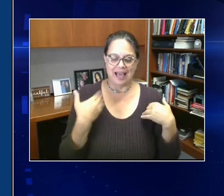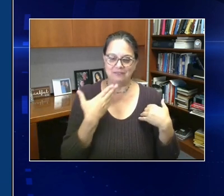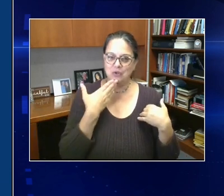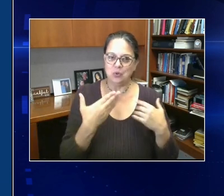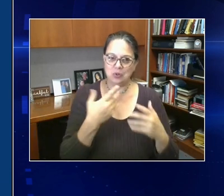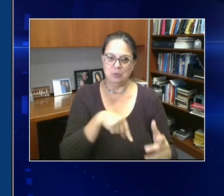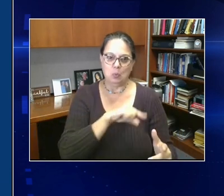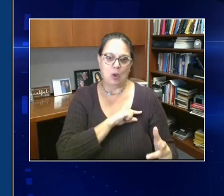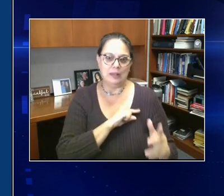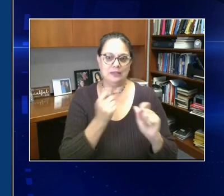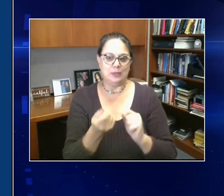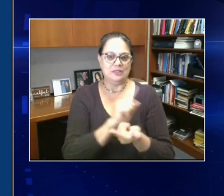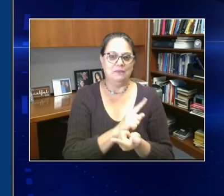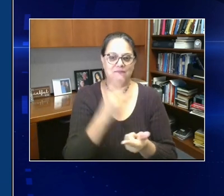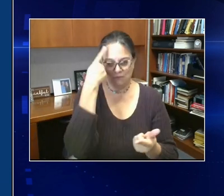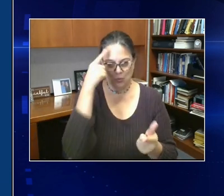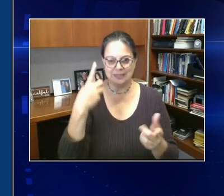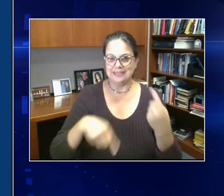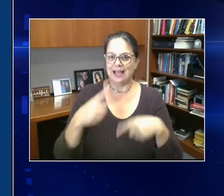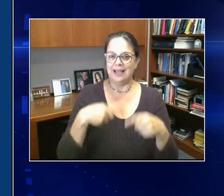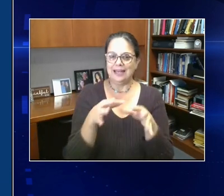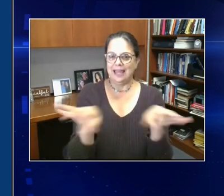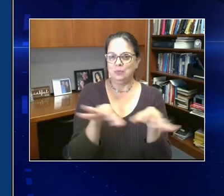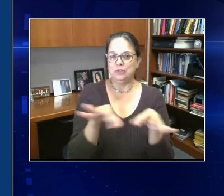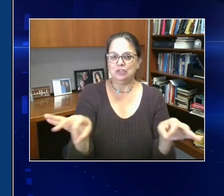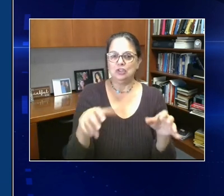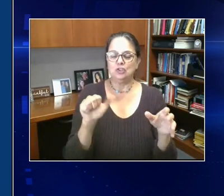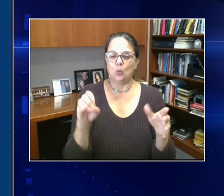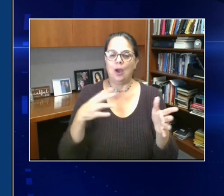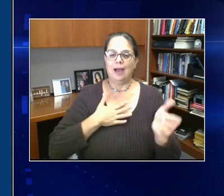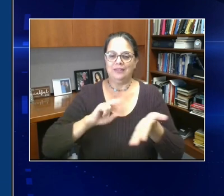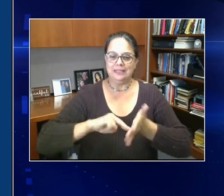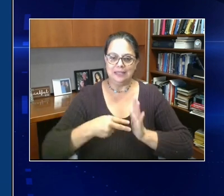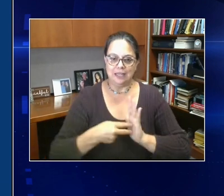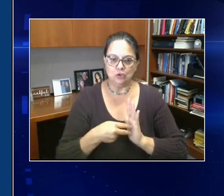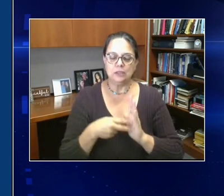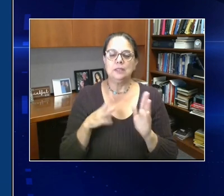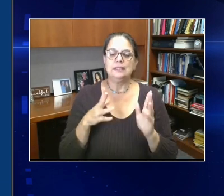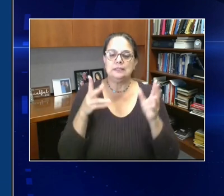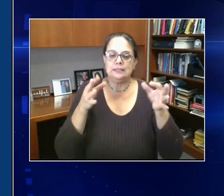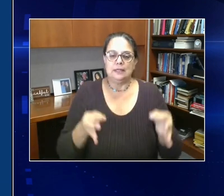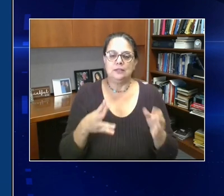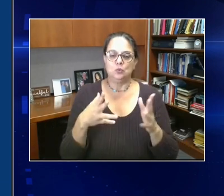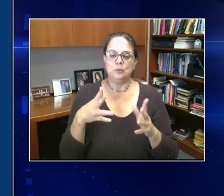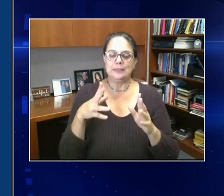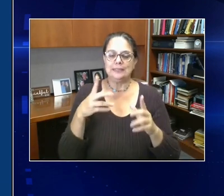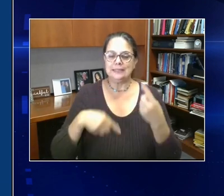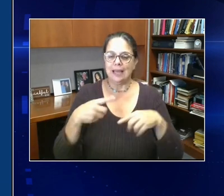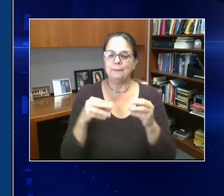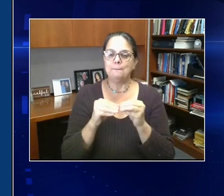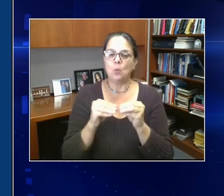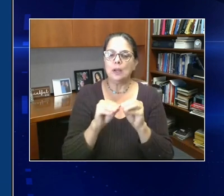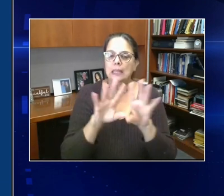Translate, but we don't yet have a good quality translation app for sign language, so I have made the